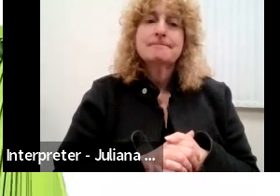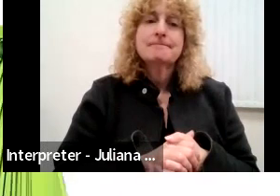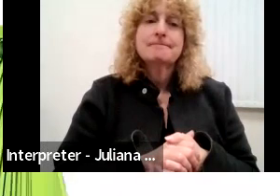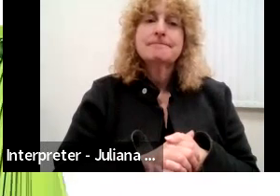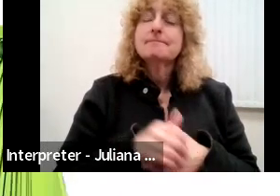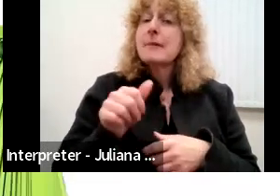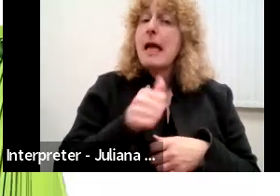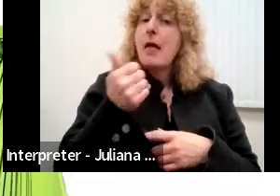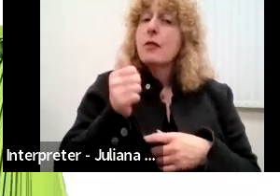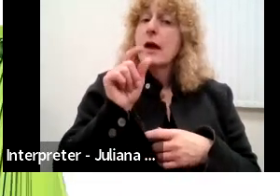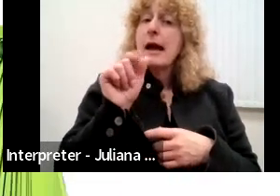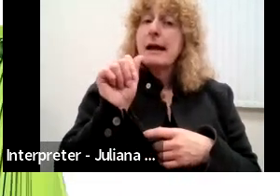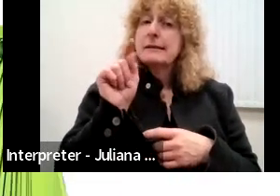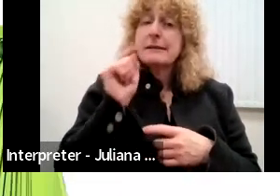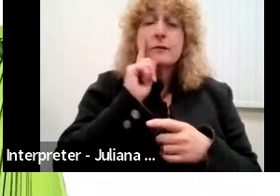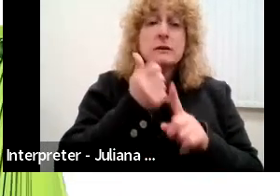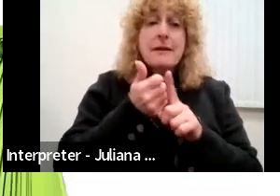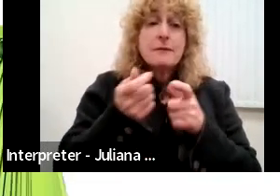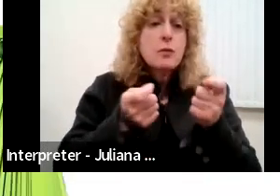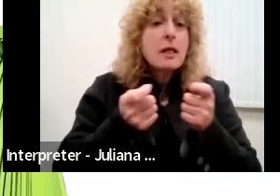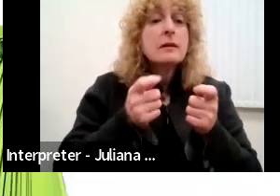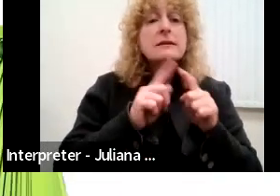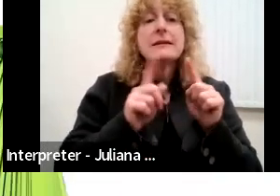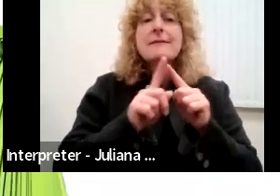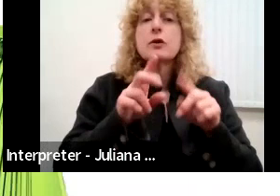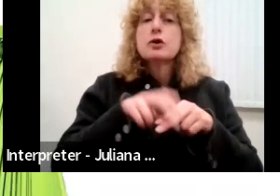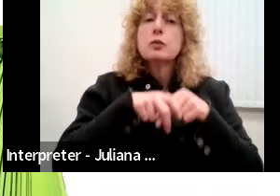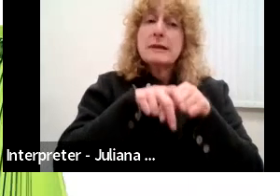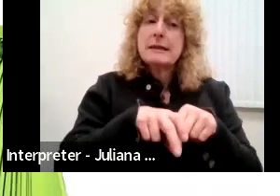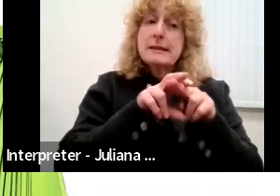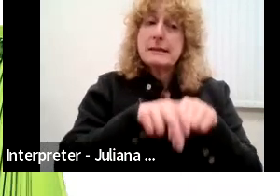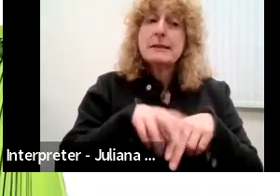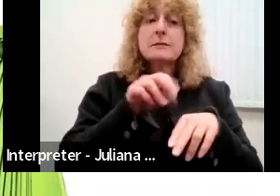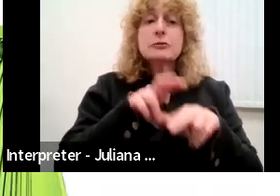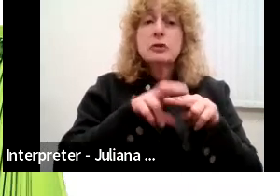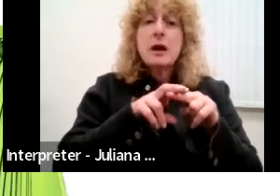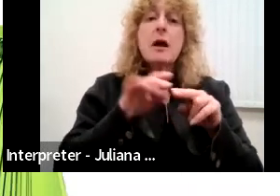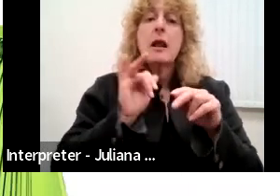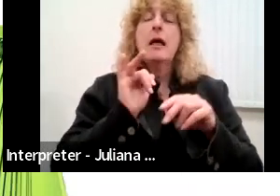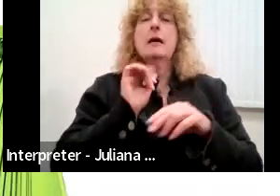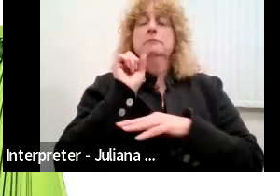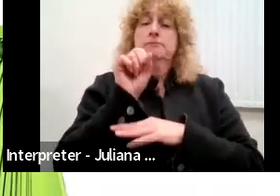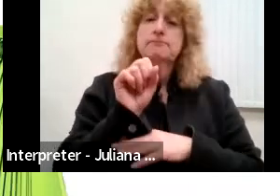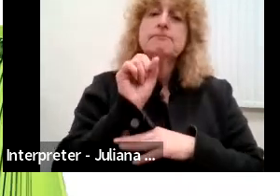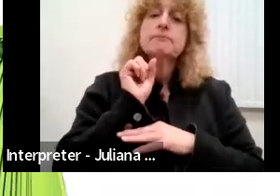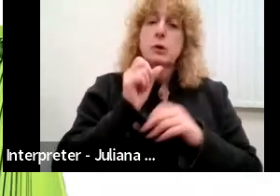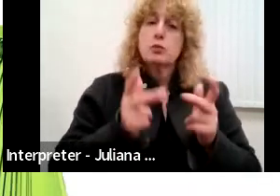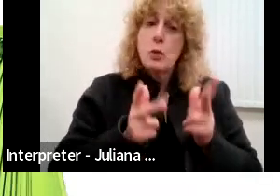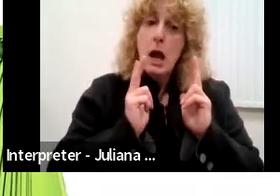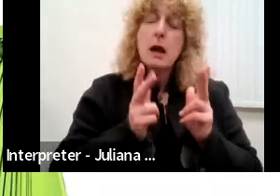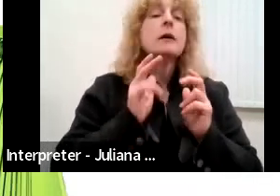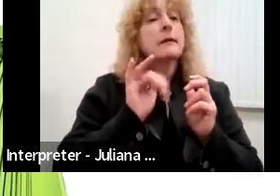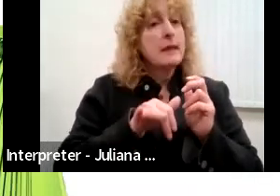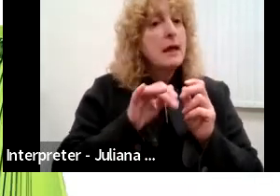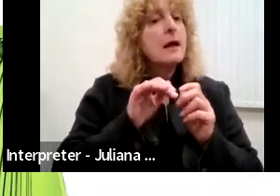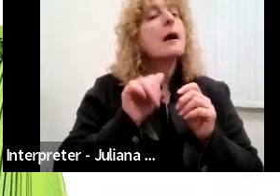Other AT for self-regulation are different swings and chairs. So that back and forth rocking sensation is also something that can